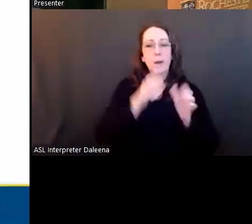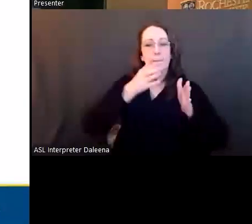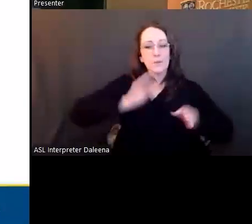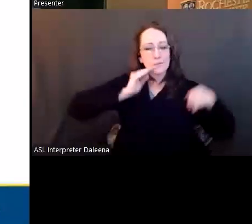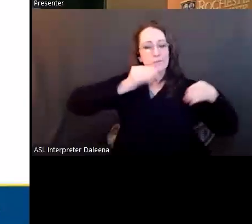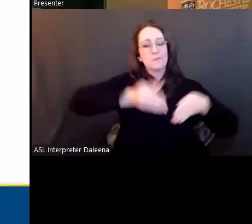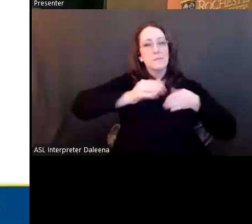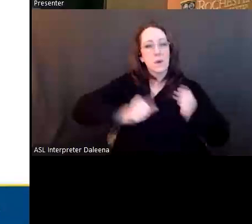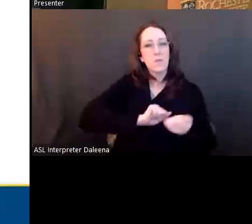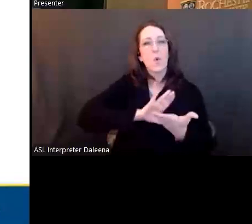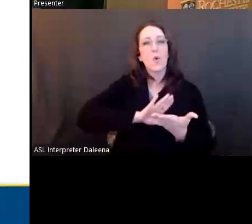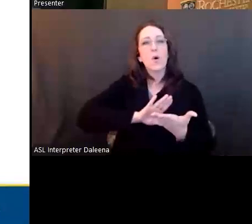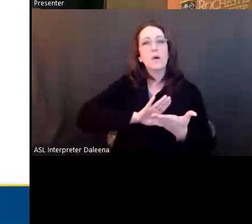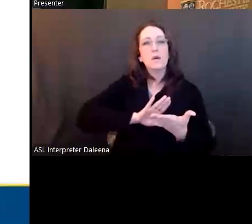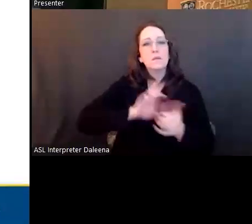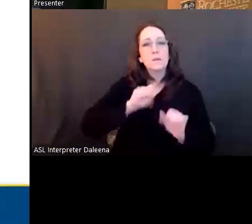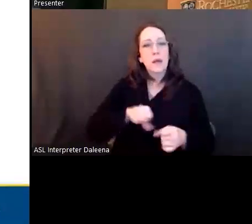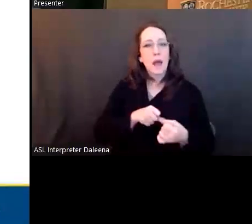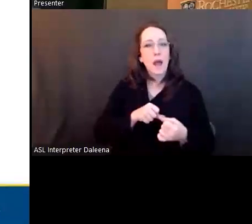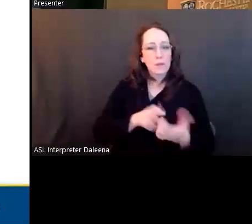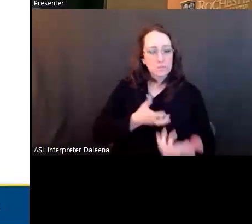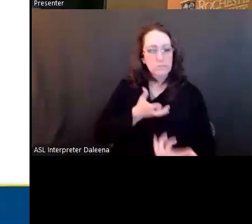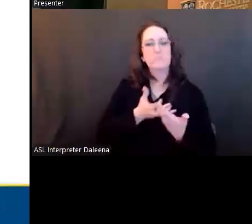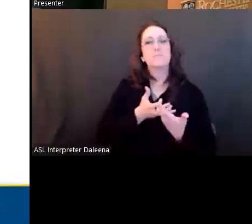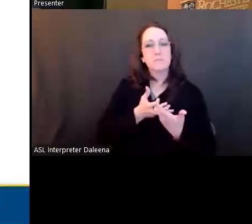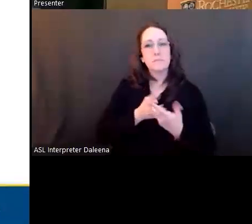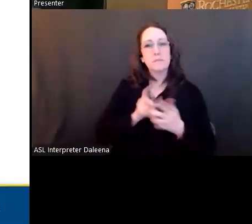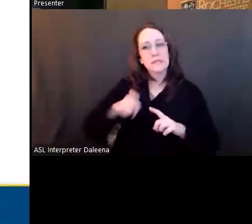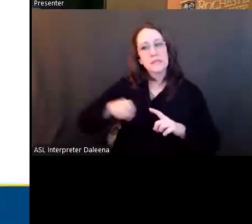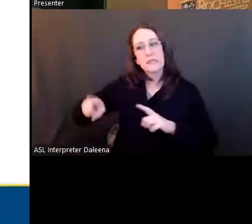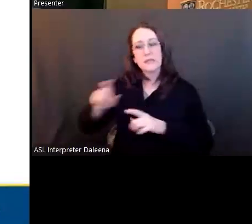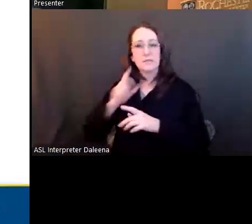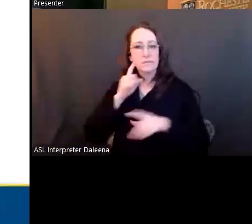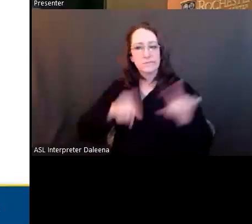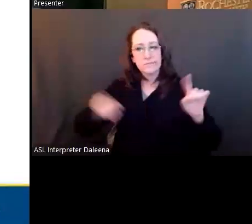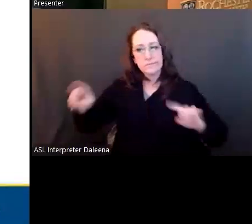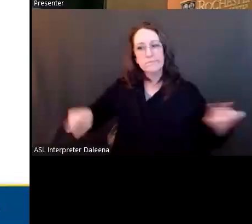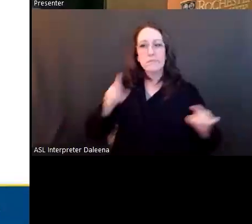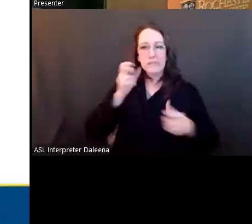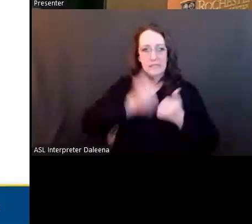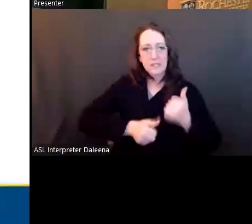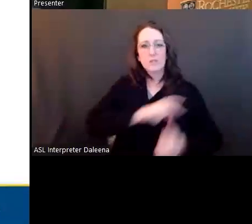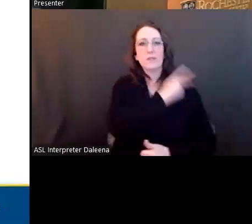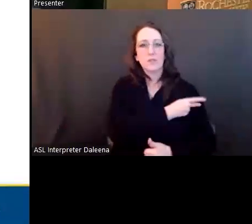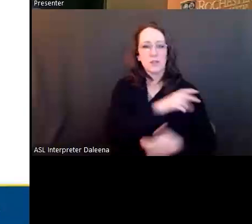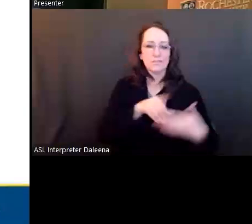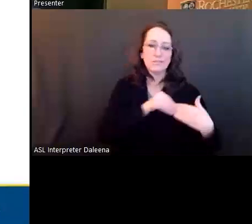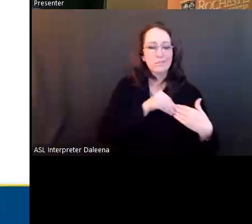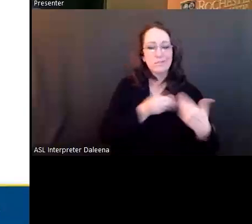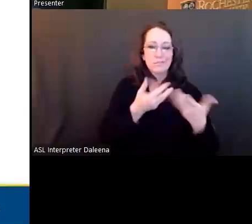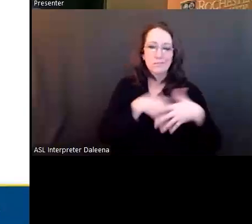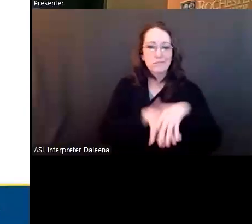approach to ensure that we can meet the differentiated needs of each of our patients, and really doing this through a flexible hybrid model of